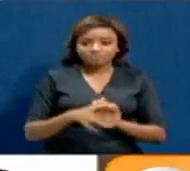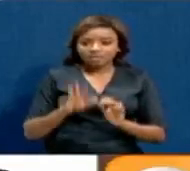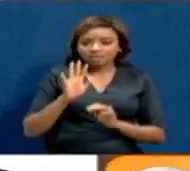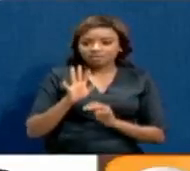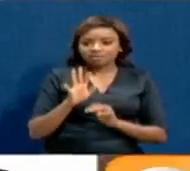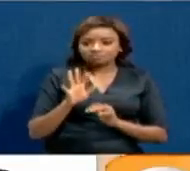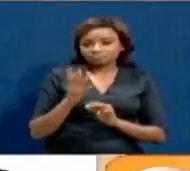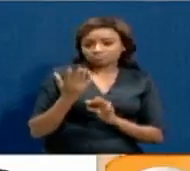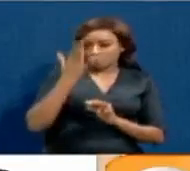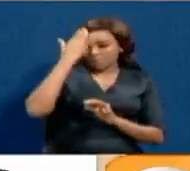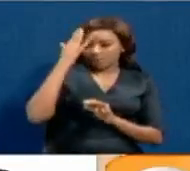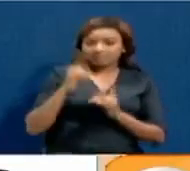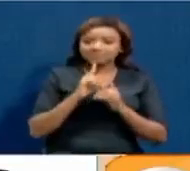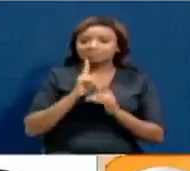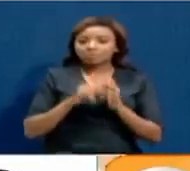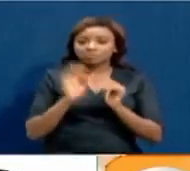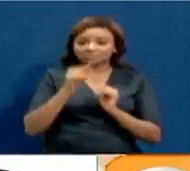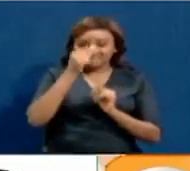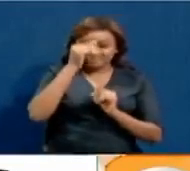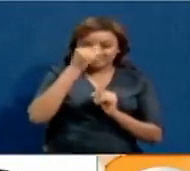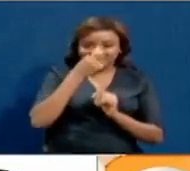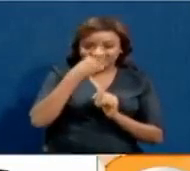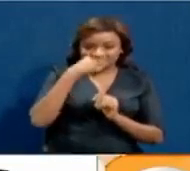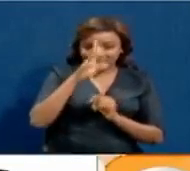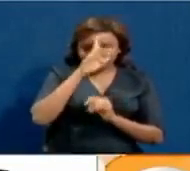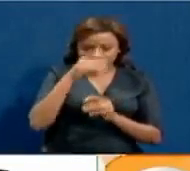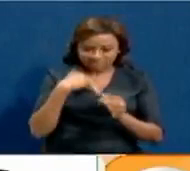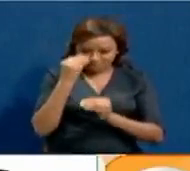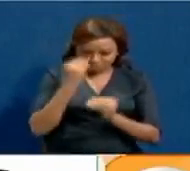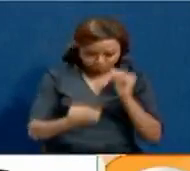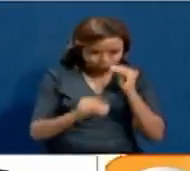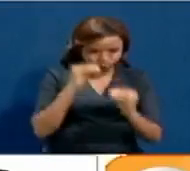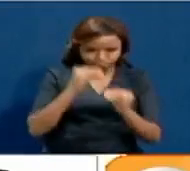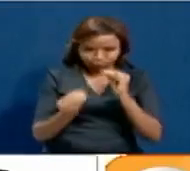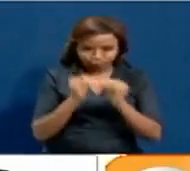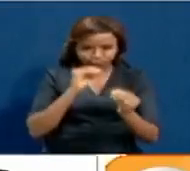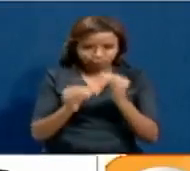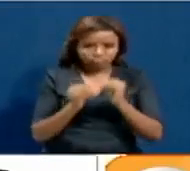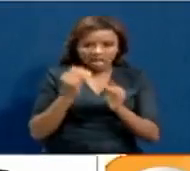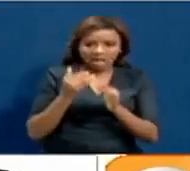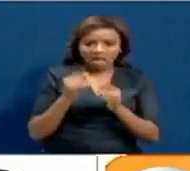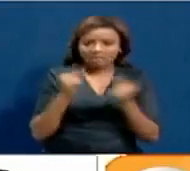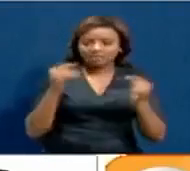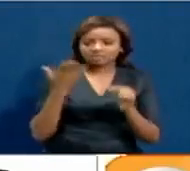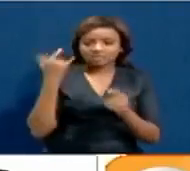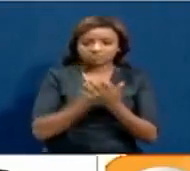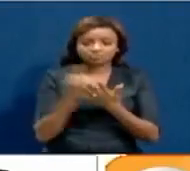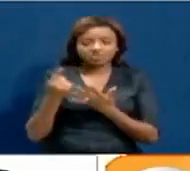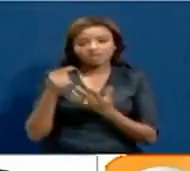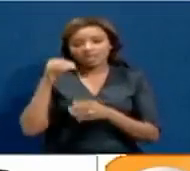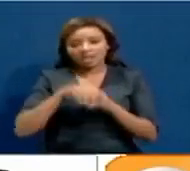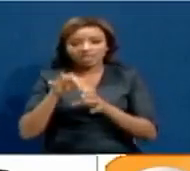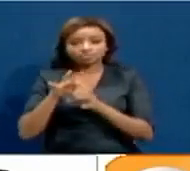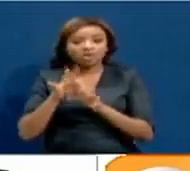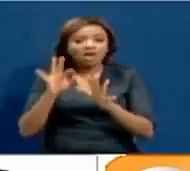had on Monday said that Tanzanian police thwarted a planned opposition protest against last week's election of alleged irregularities